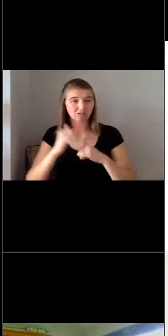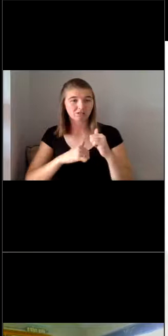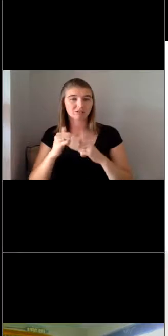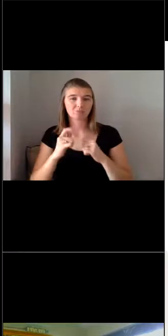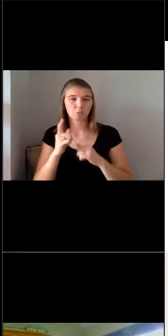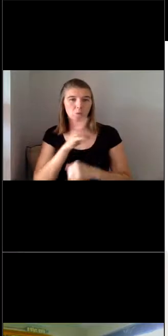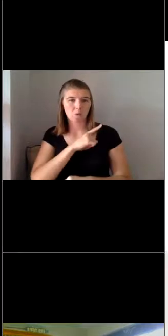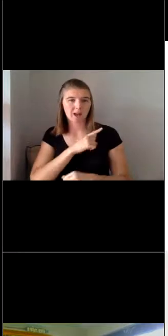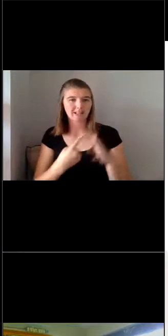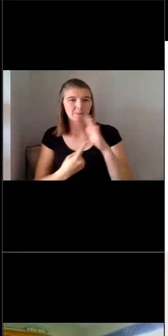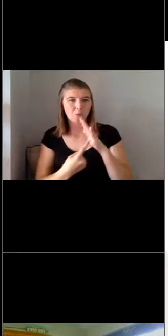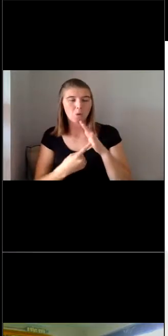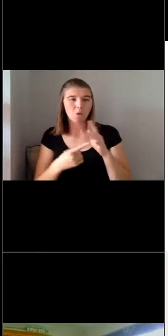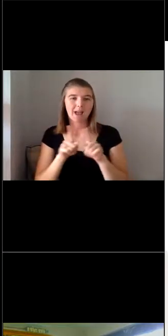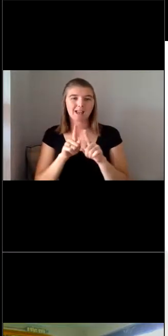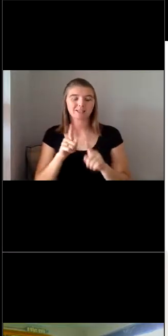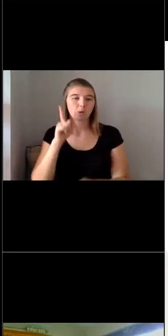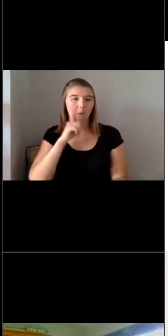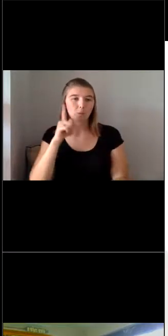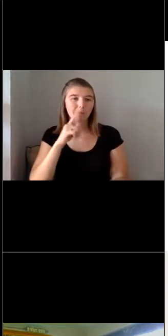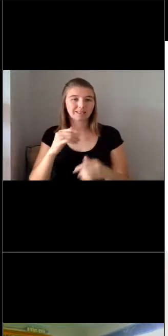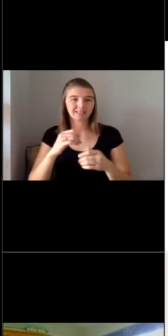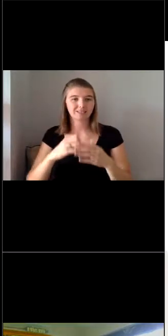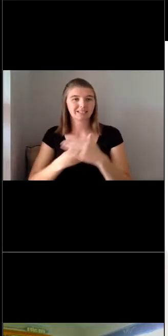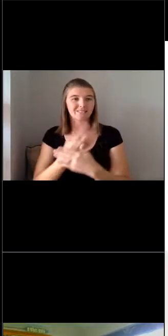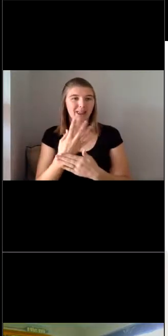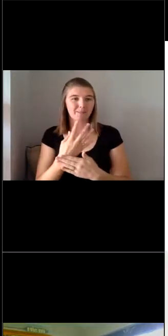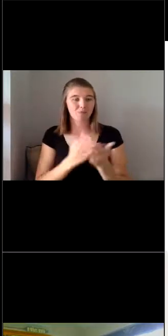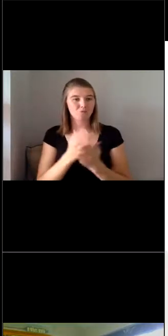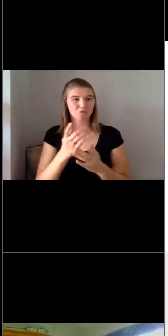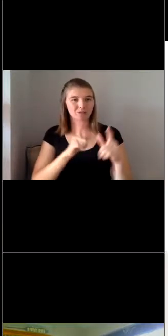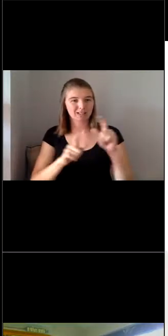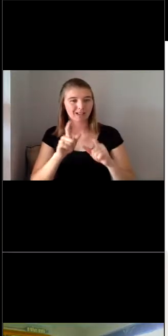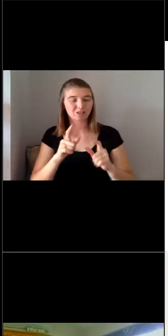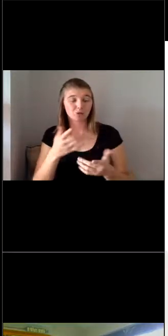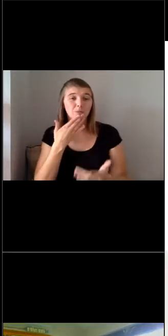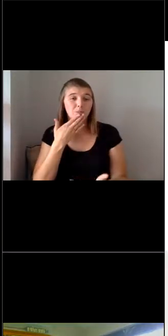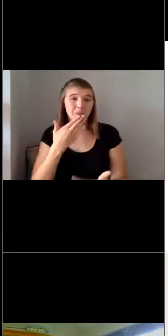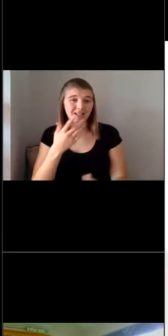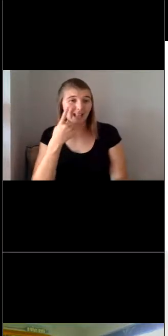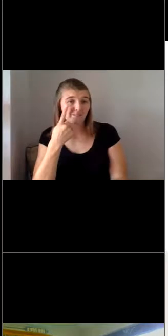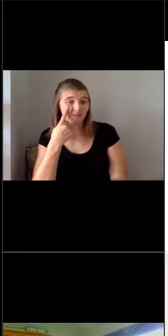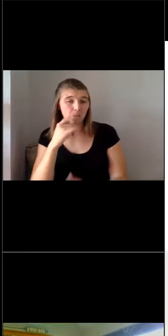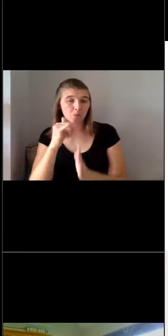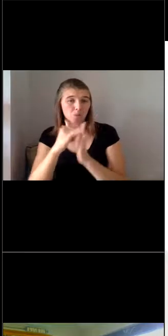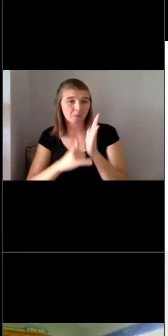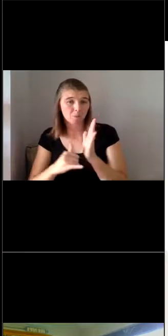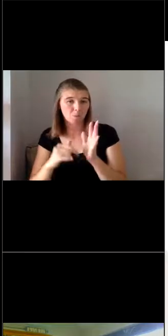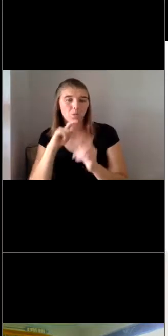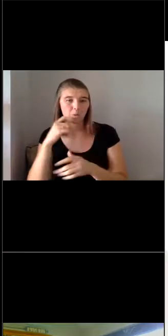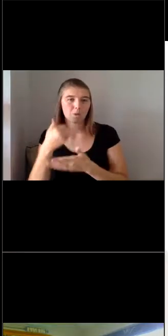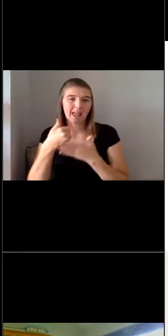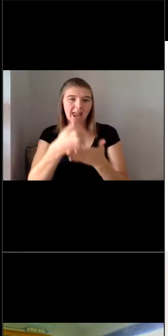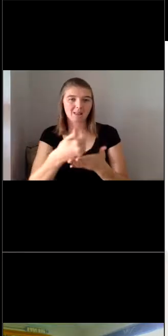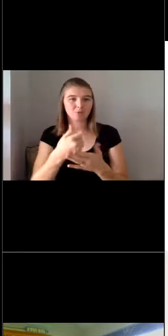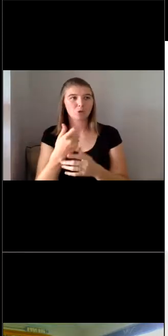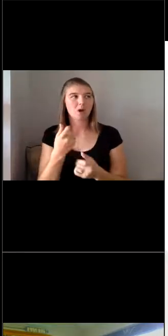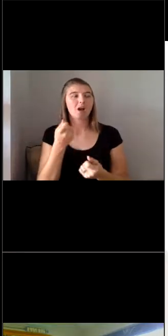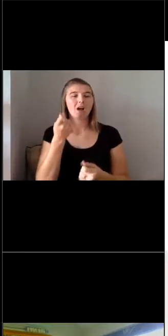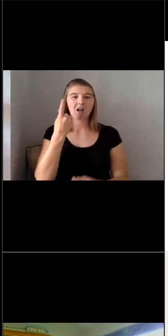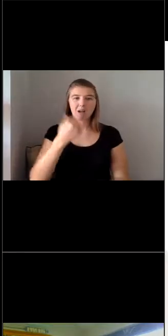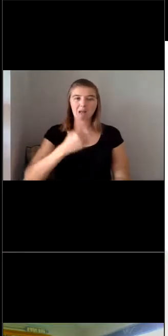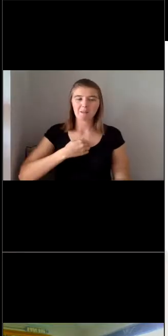three key barriers to women's progression in the chemical sciences. So do have a look at that report, and hopefully that will help you to understand your own position and to get